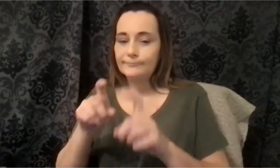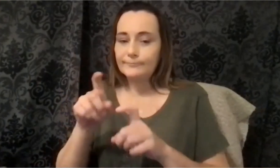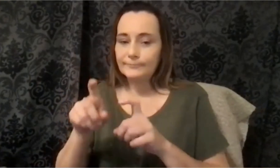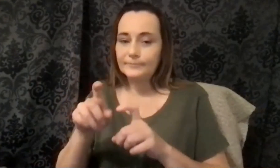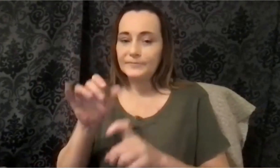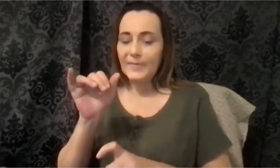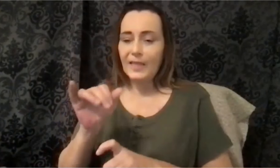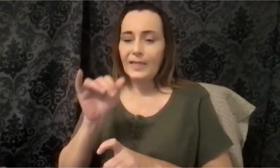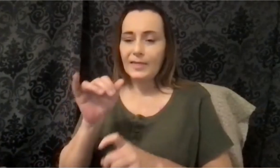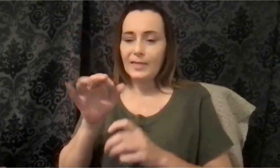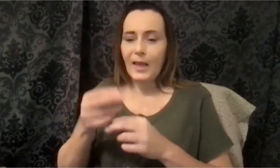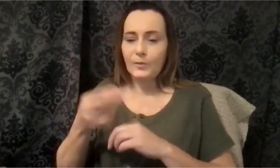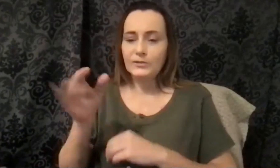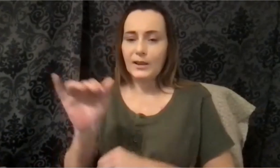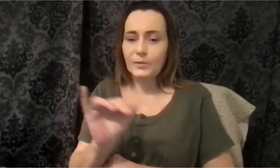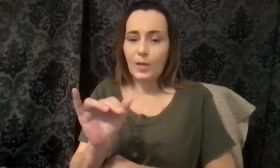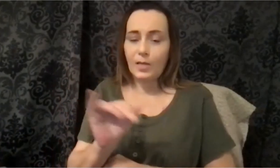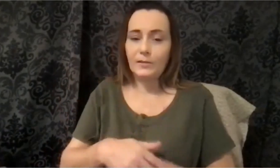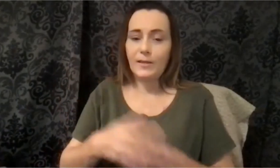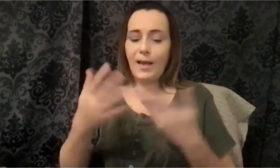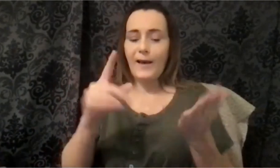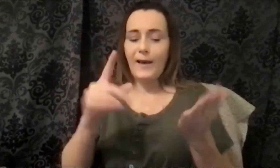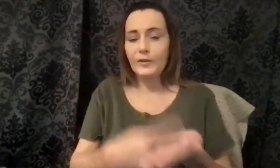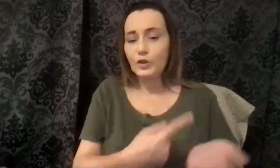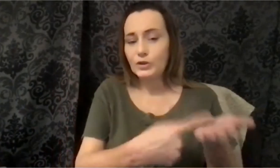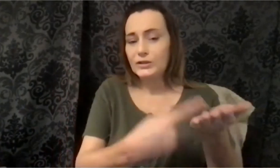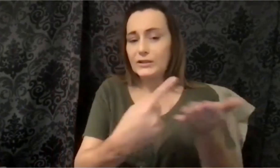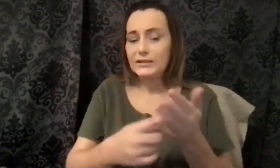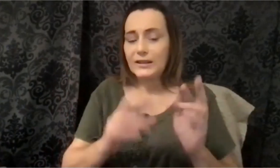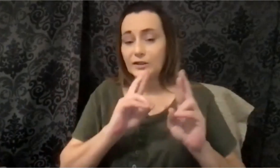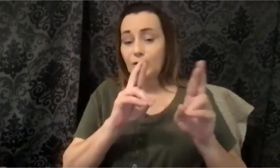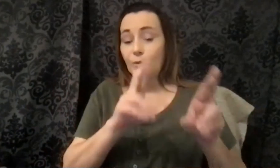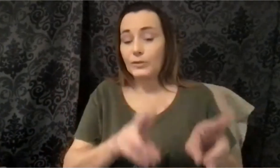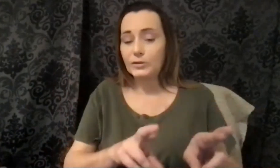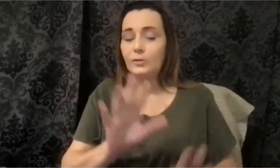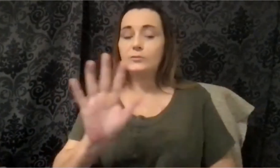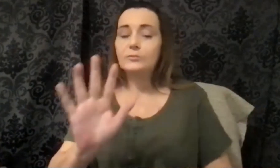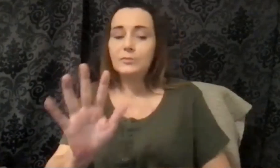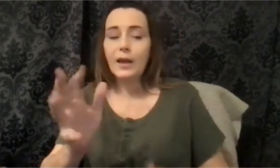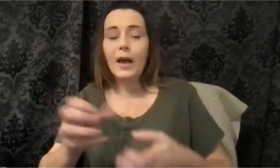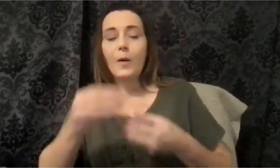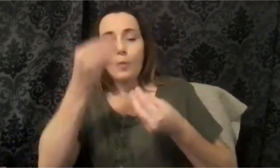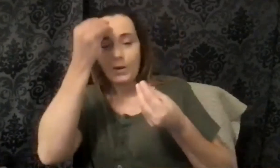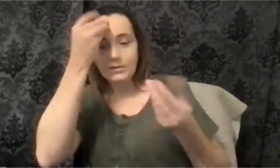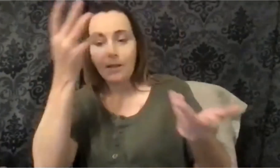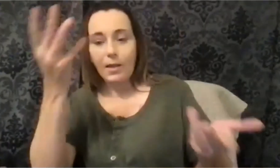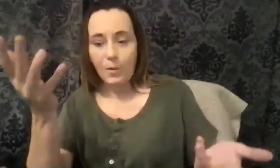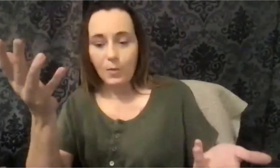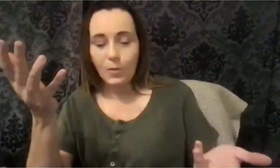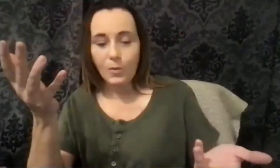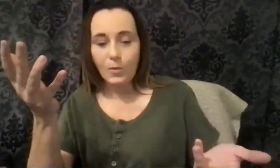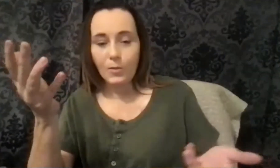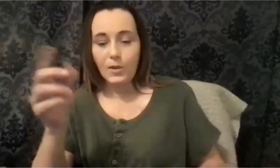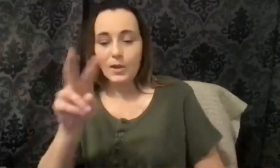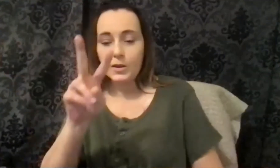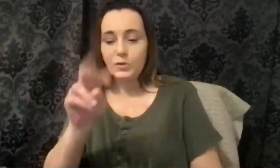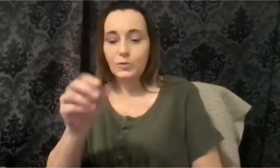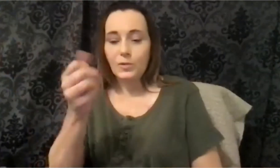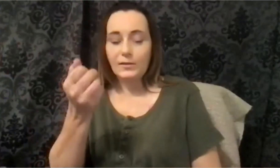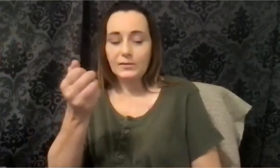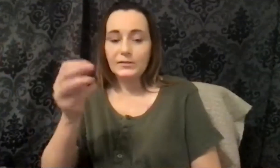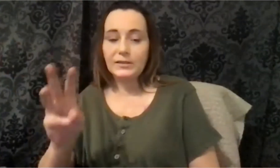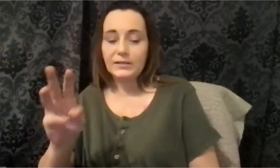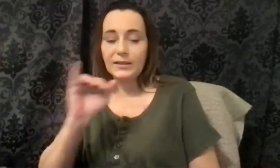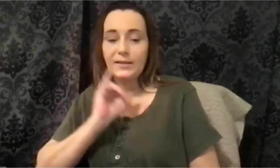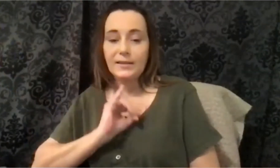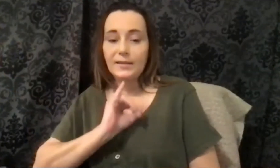well. After discussing the survey result, by the way, I want to tell you that in 2016 in Israel,